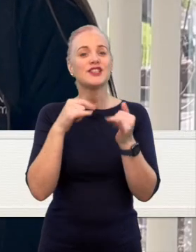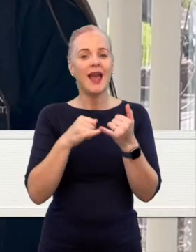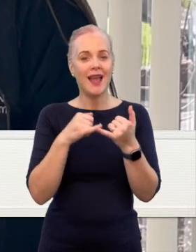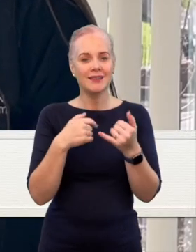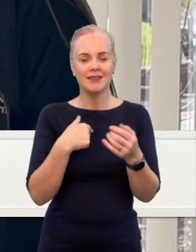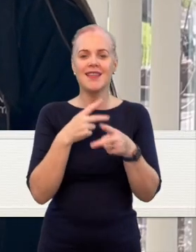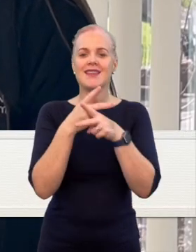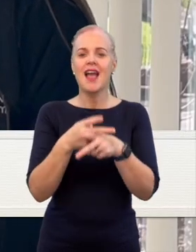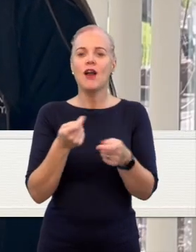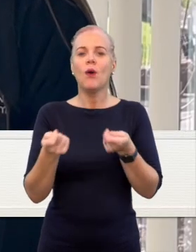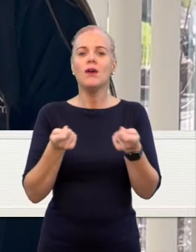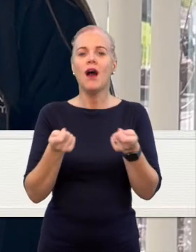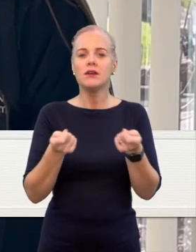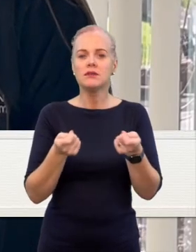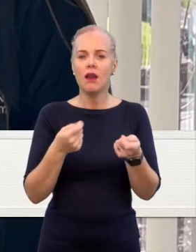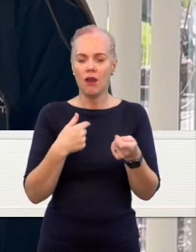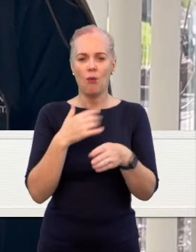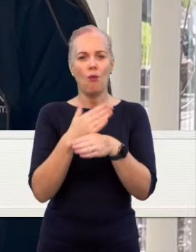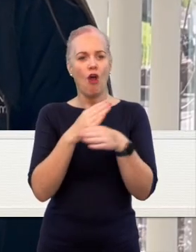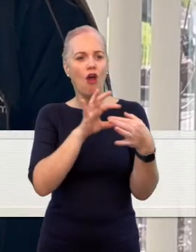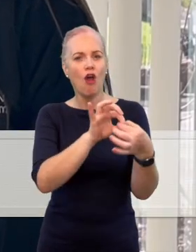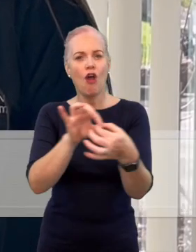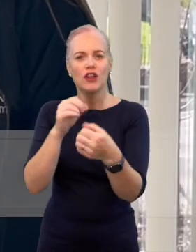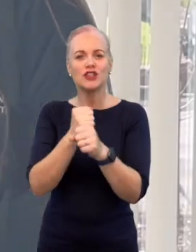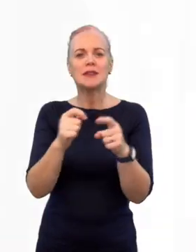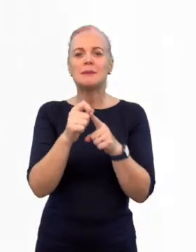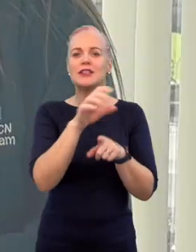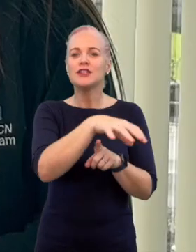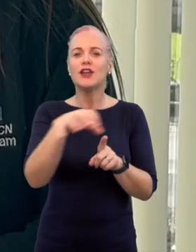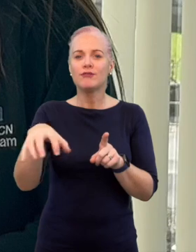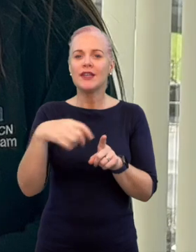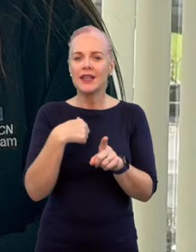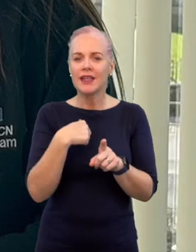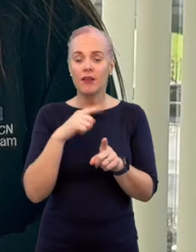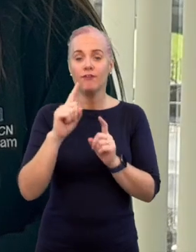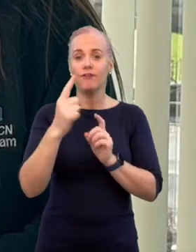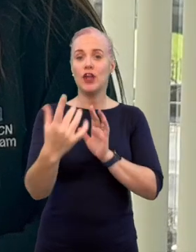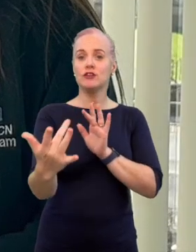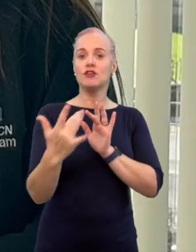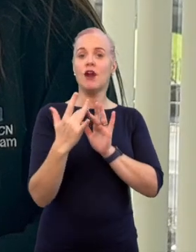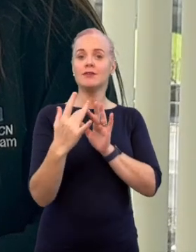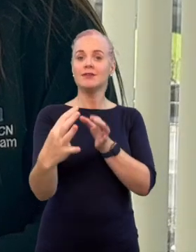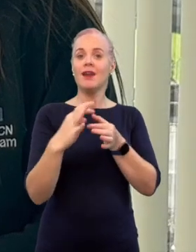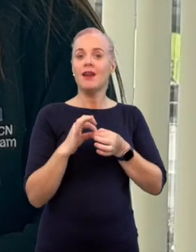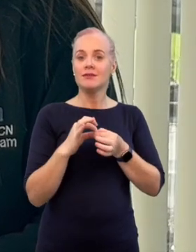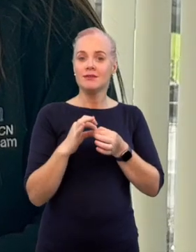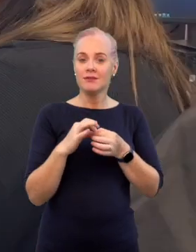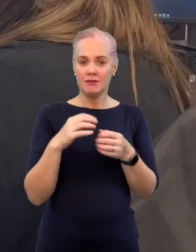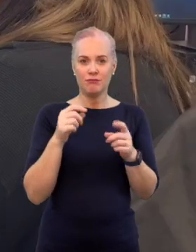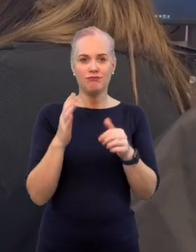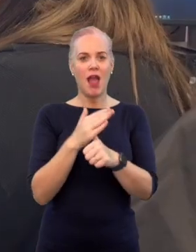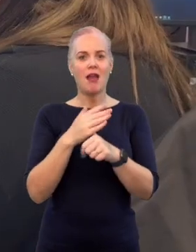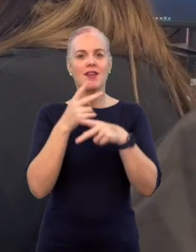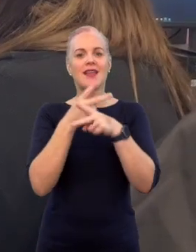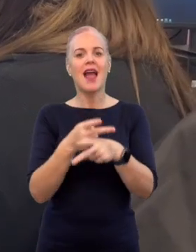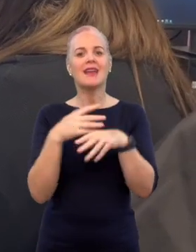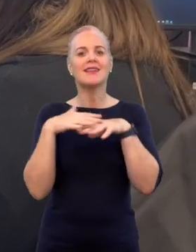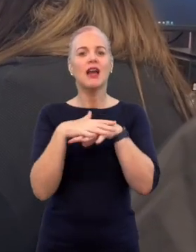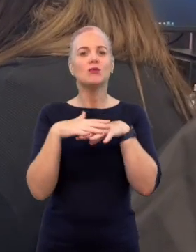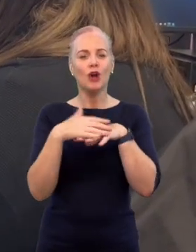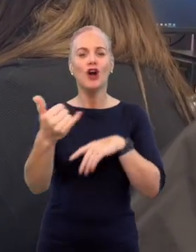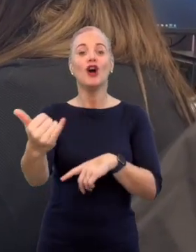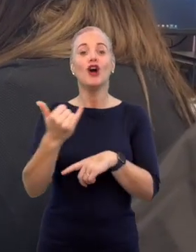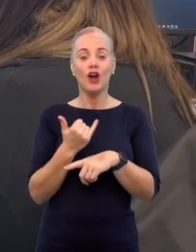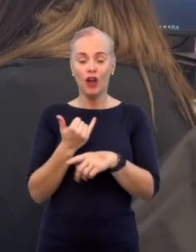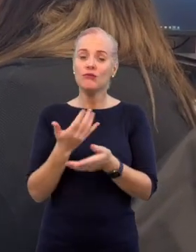I'm Jess and I'm a care coordinator and I work alongside your GP surgery. We are the first point of contact when patients call into the primary care